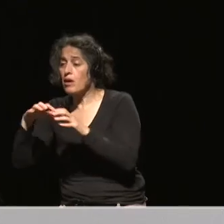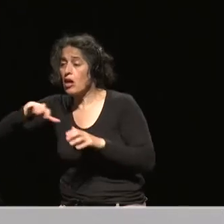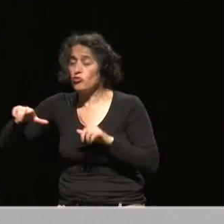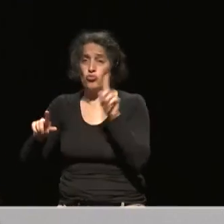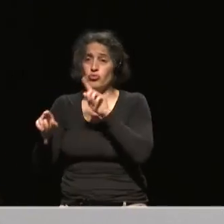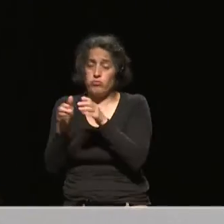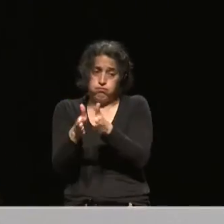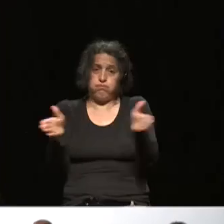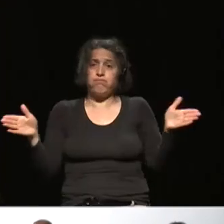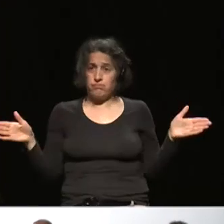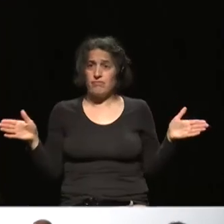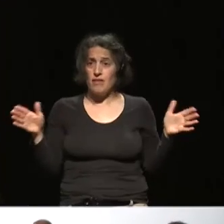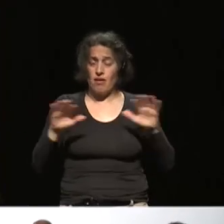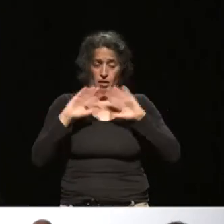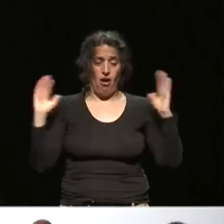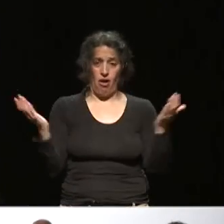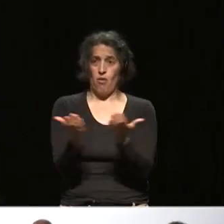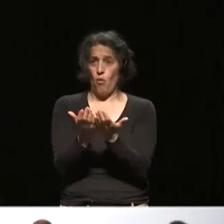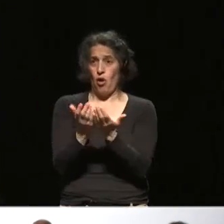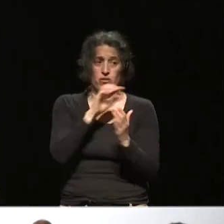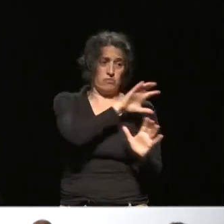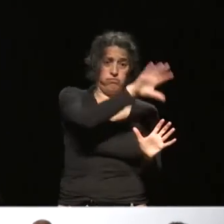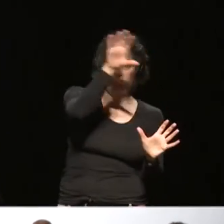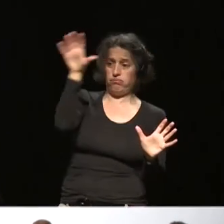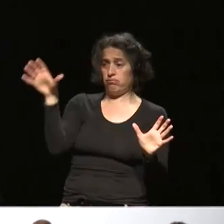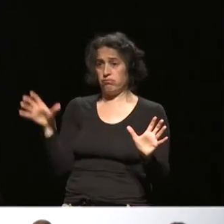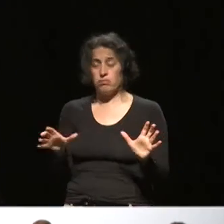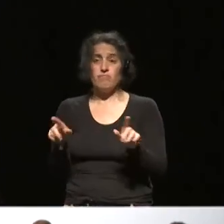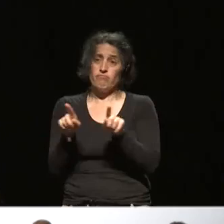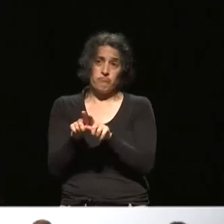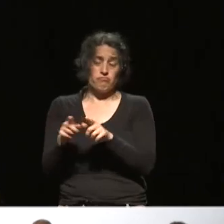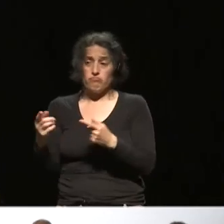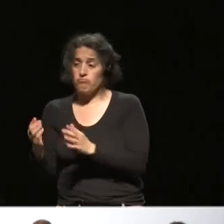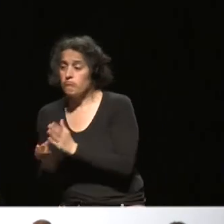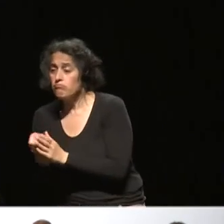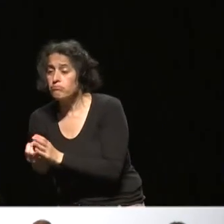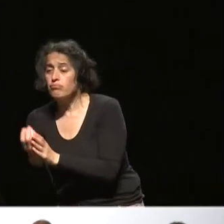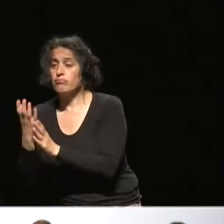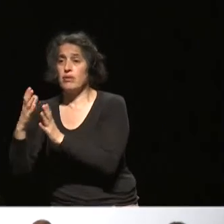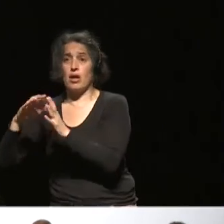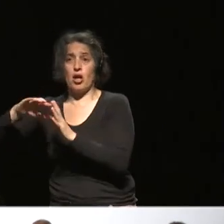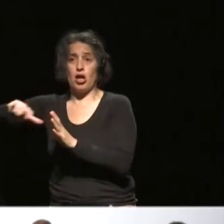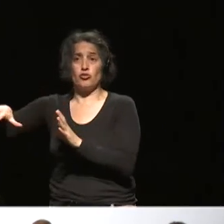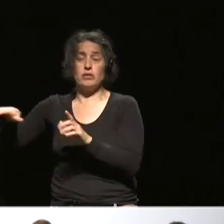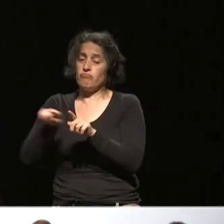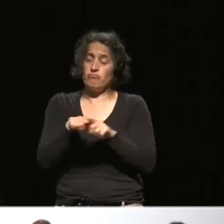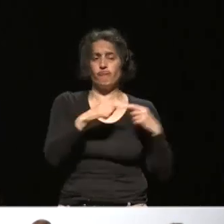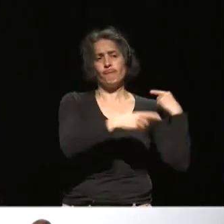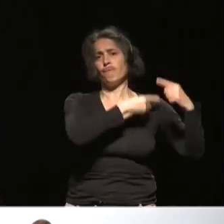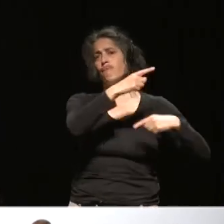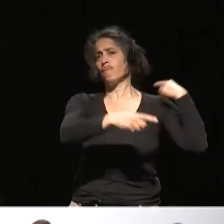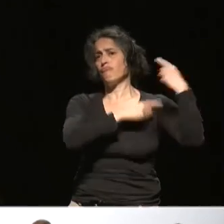just an issue for developing nations, but for developed nations as well, as it was suggested before. I think this is one of the